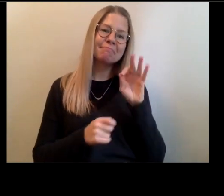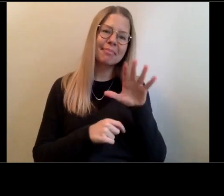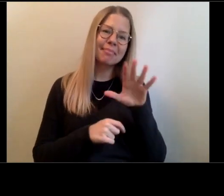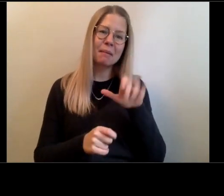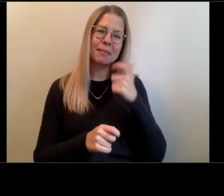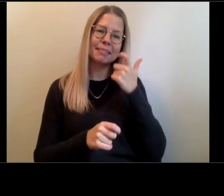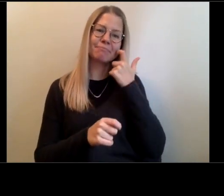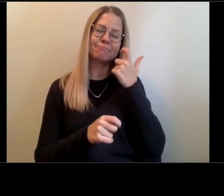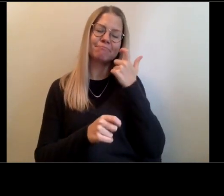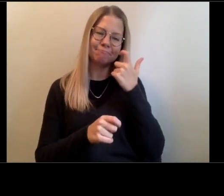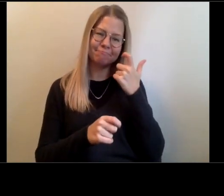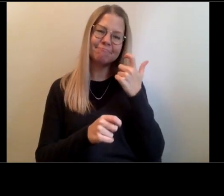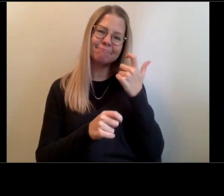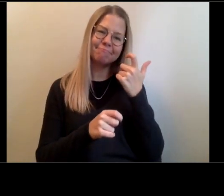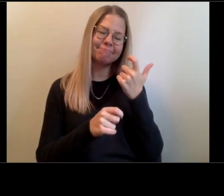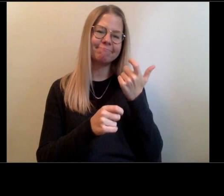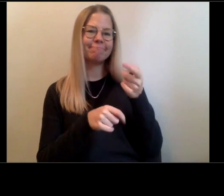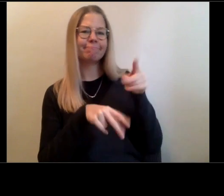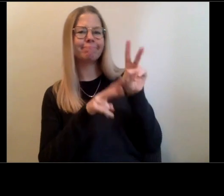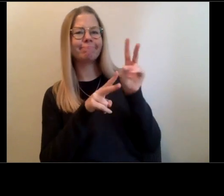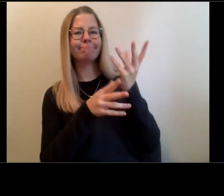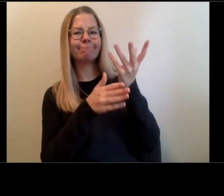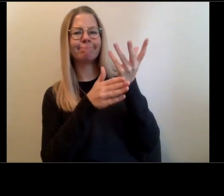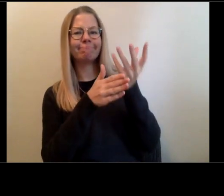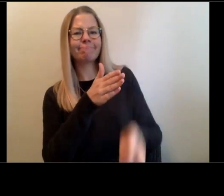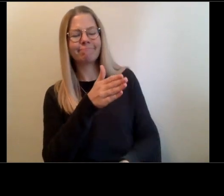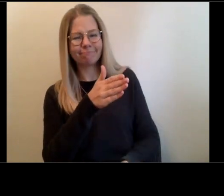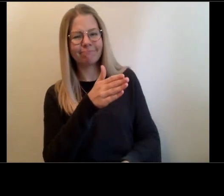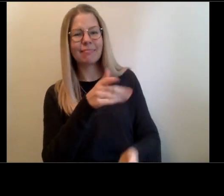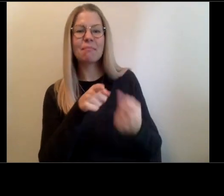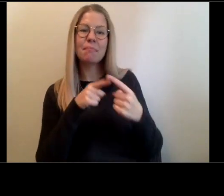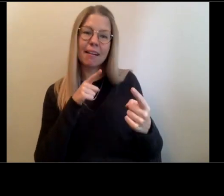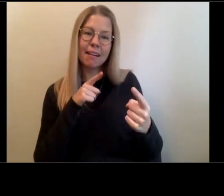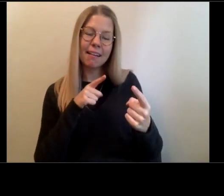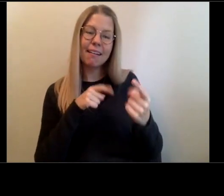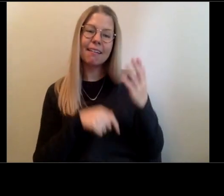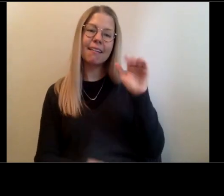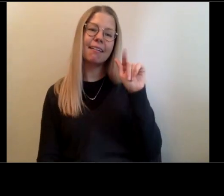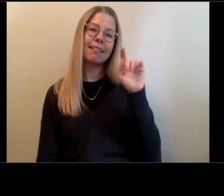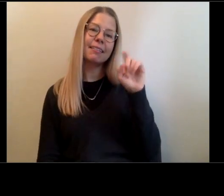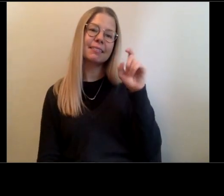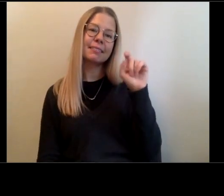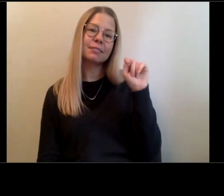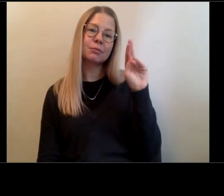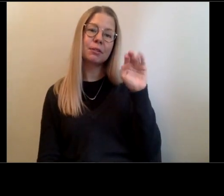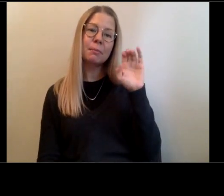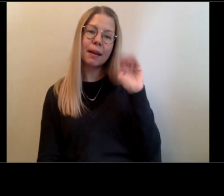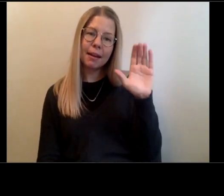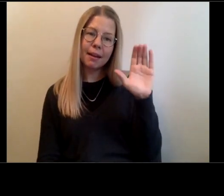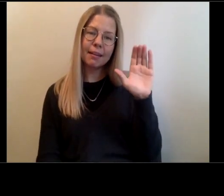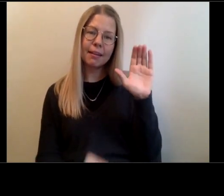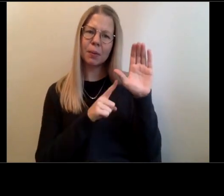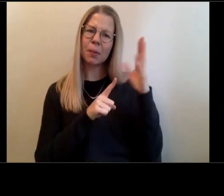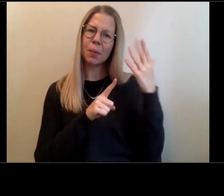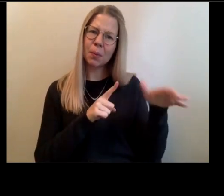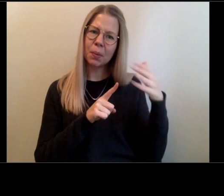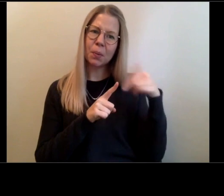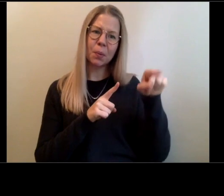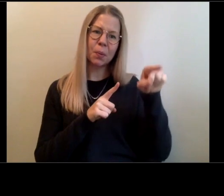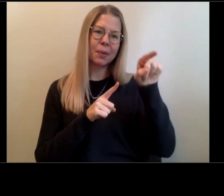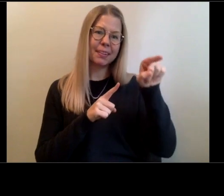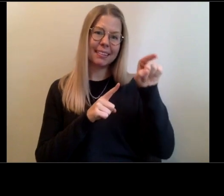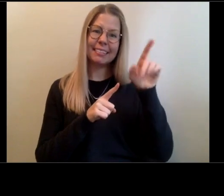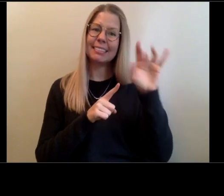had just died. But Alex Trebek brought new information and staying engaged into many people's